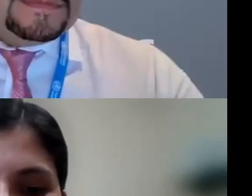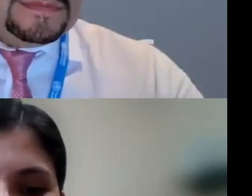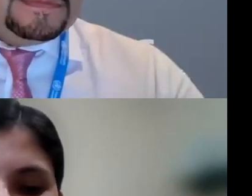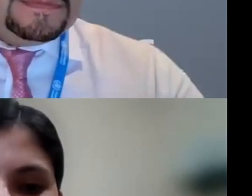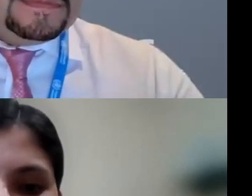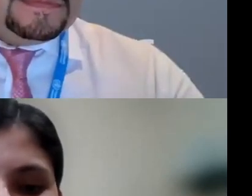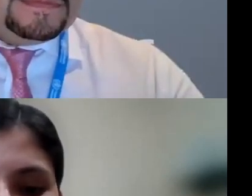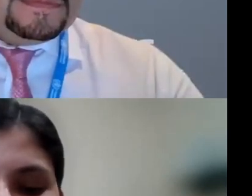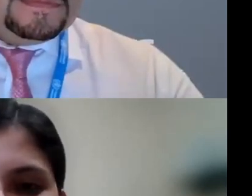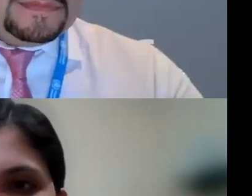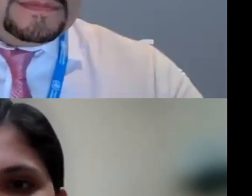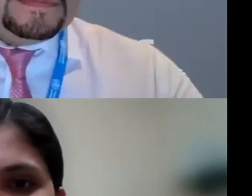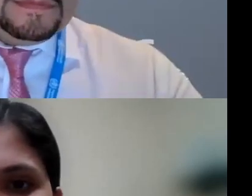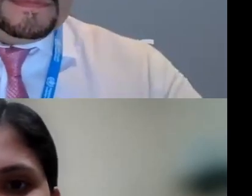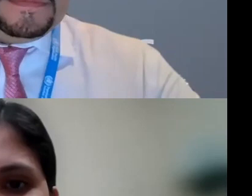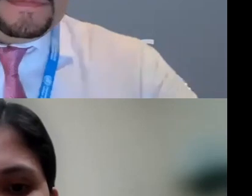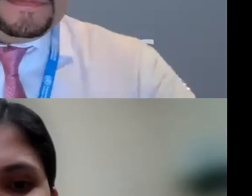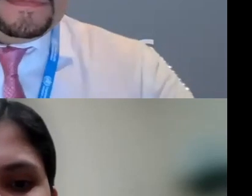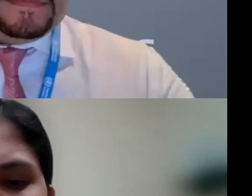about emergencies in